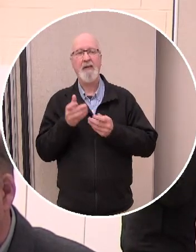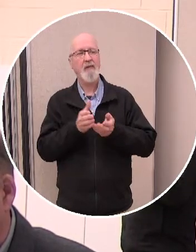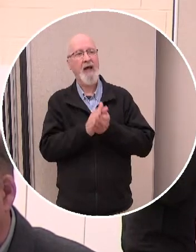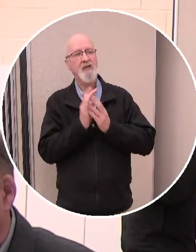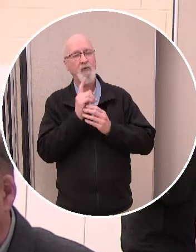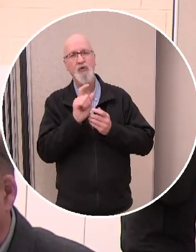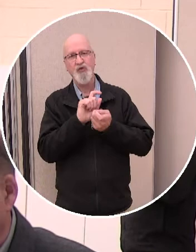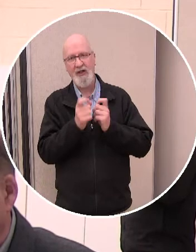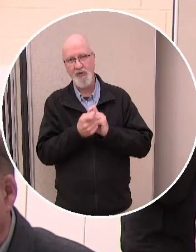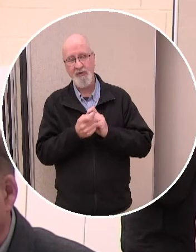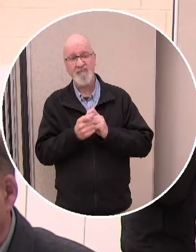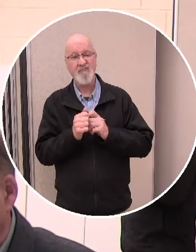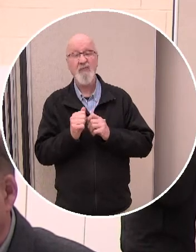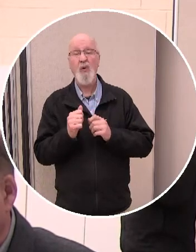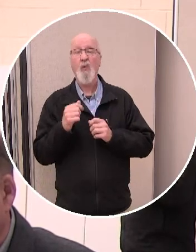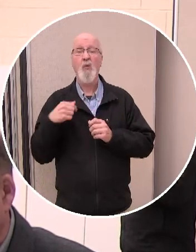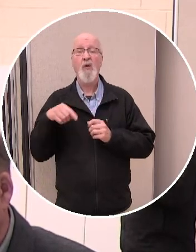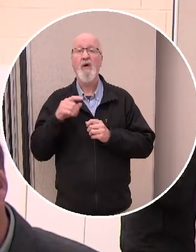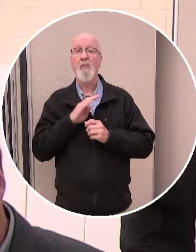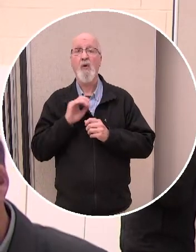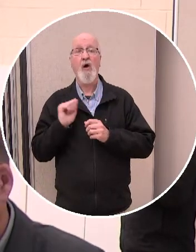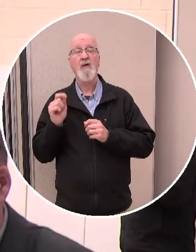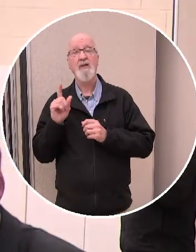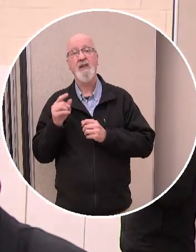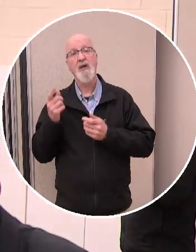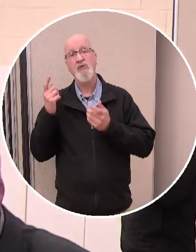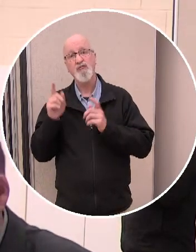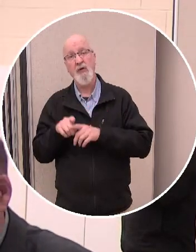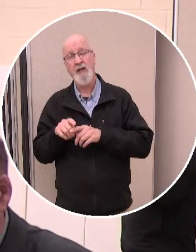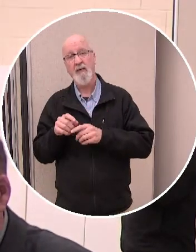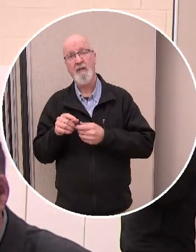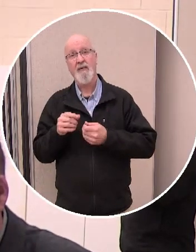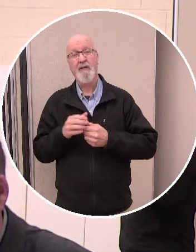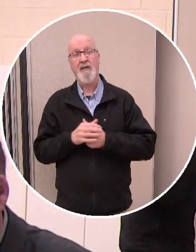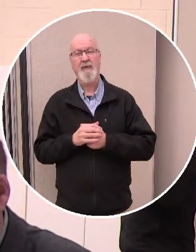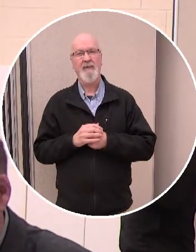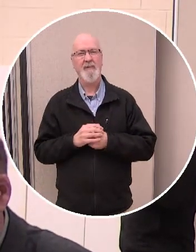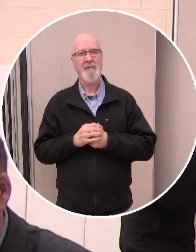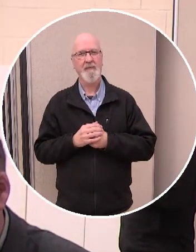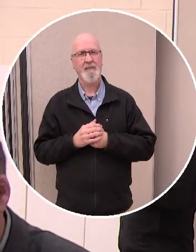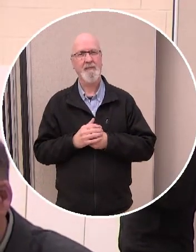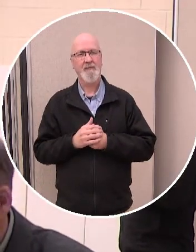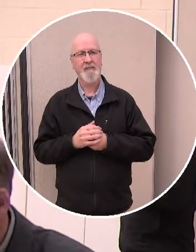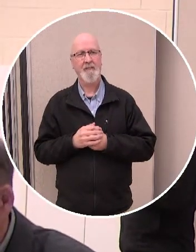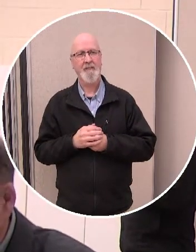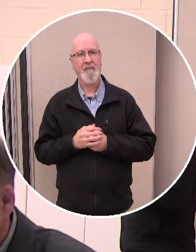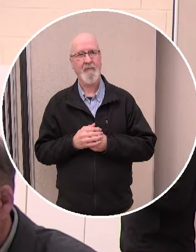other trustees agreed with the principle of the items raised by Trustee Aspel.